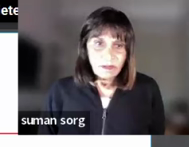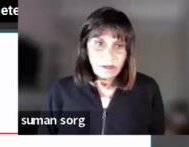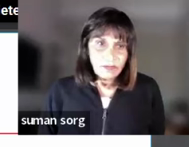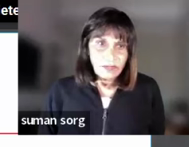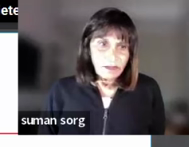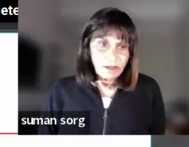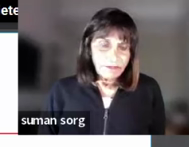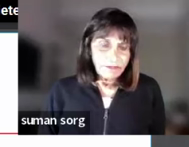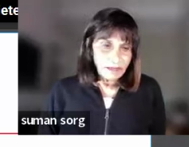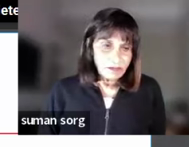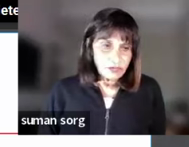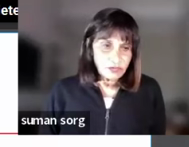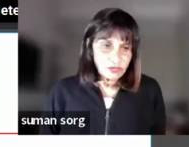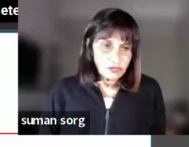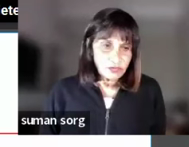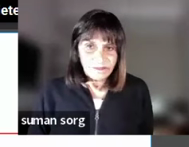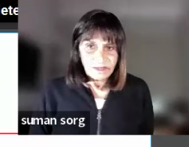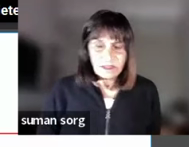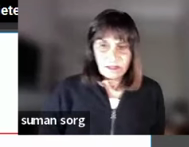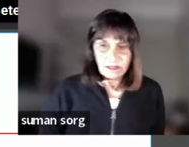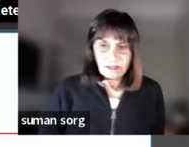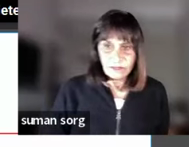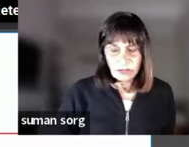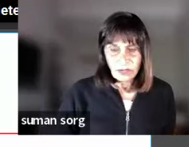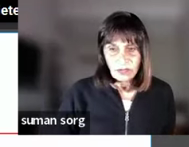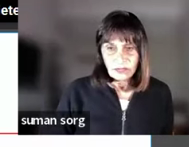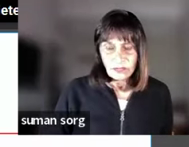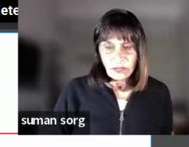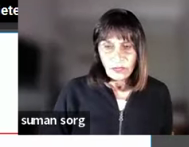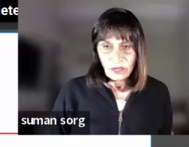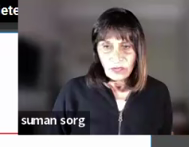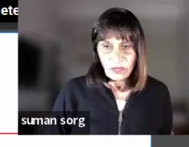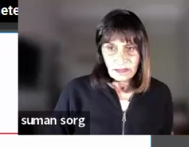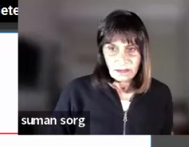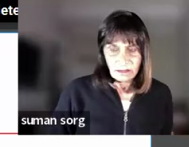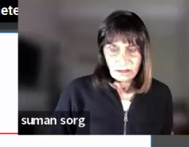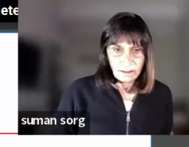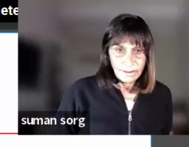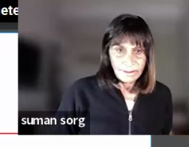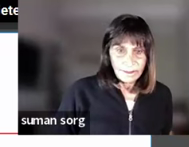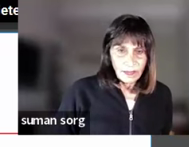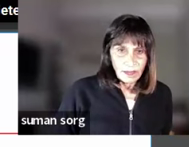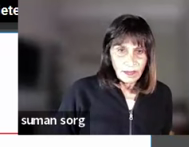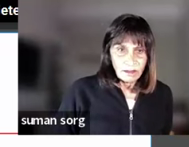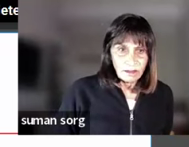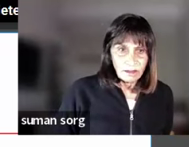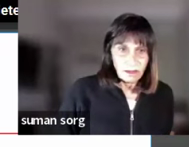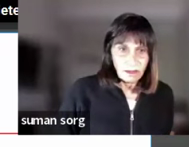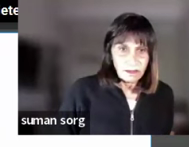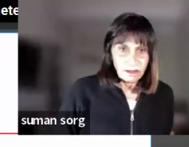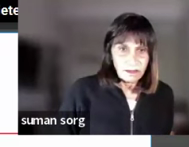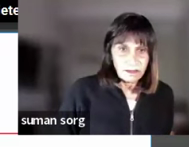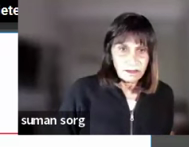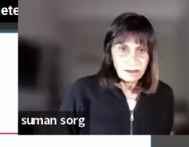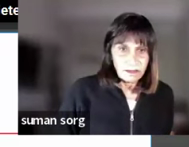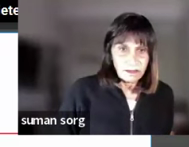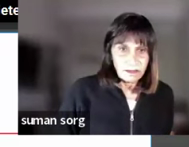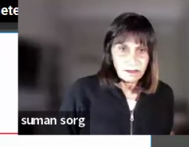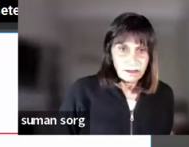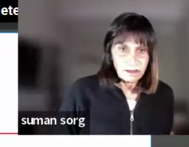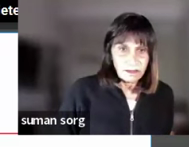is the final two floors, fifth and sixth floors, also all residential.